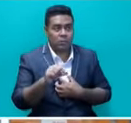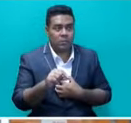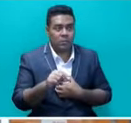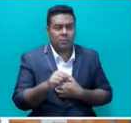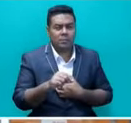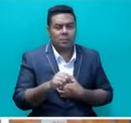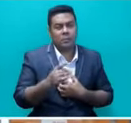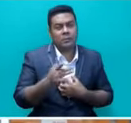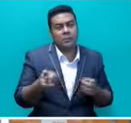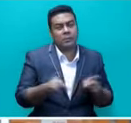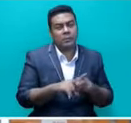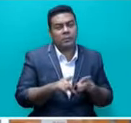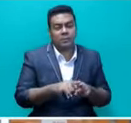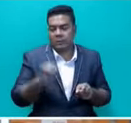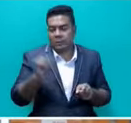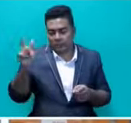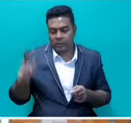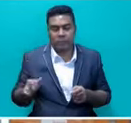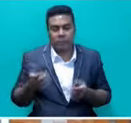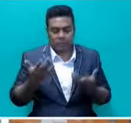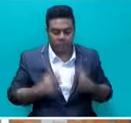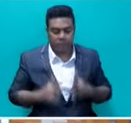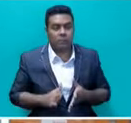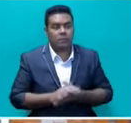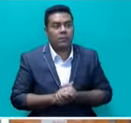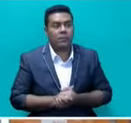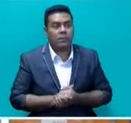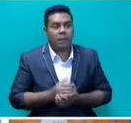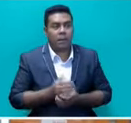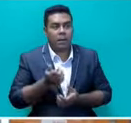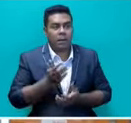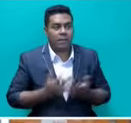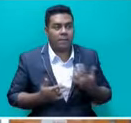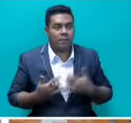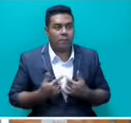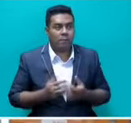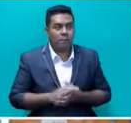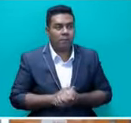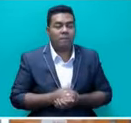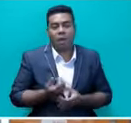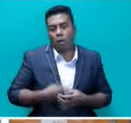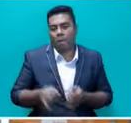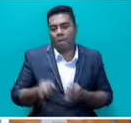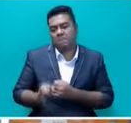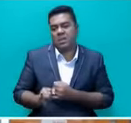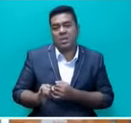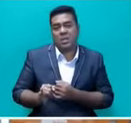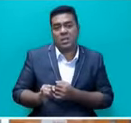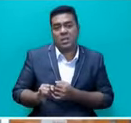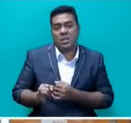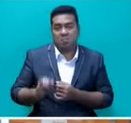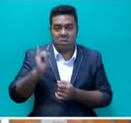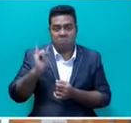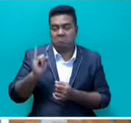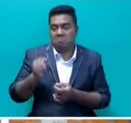nature likely to offend his or her modesty. If I go and pee in front of somebody, for